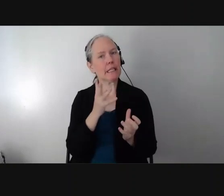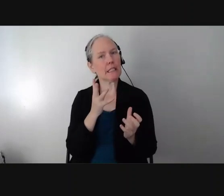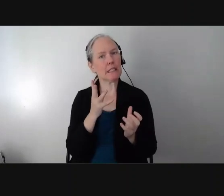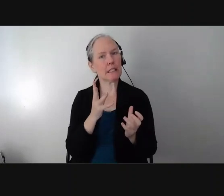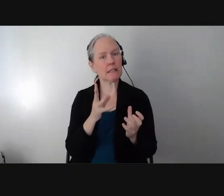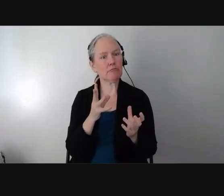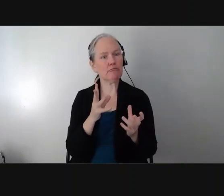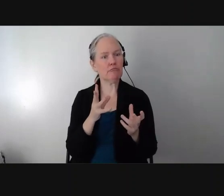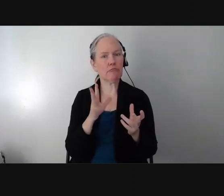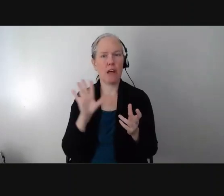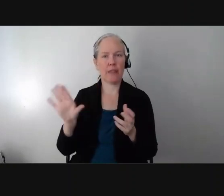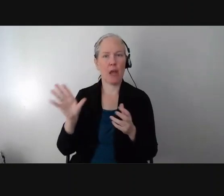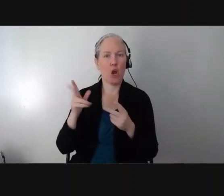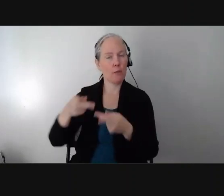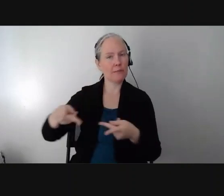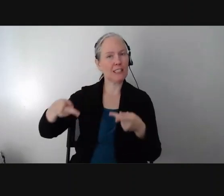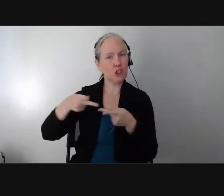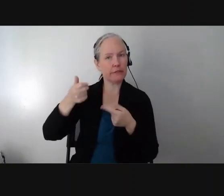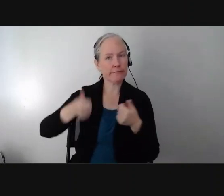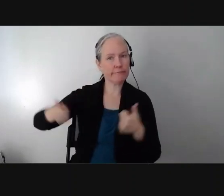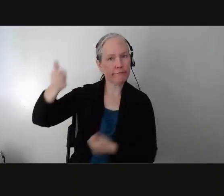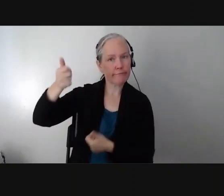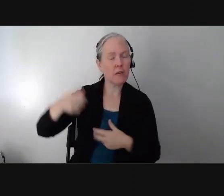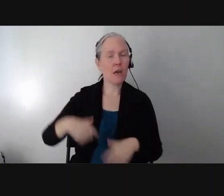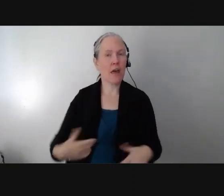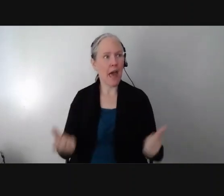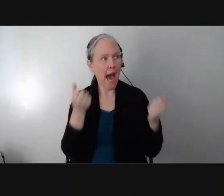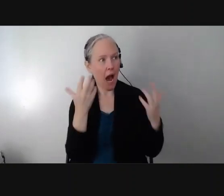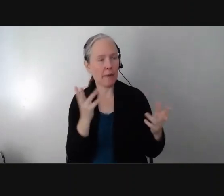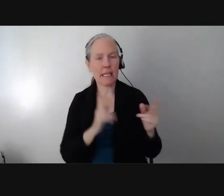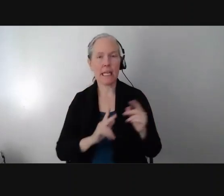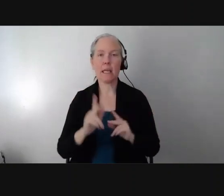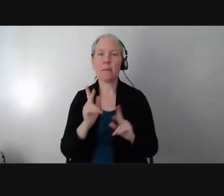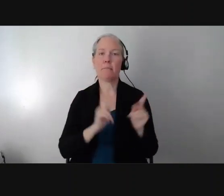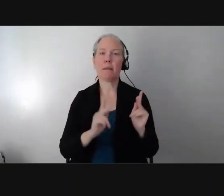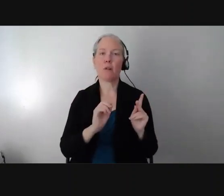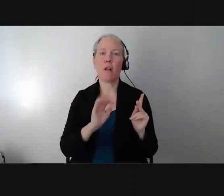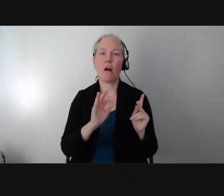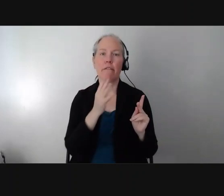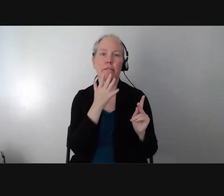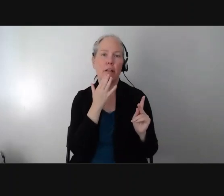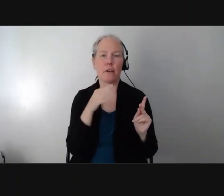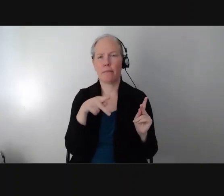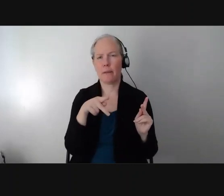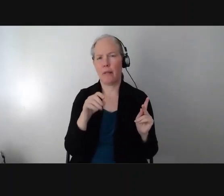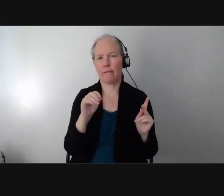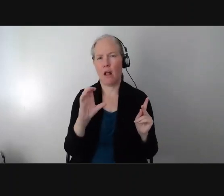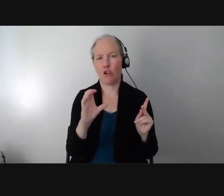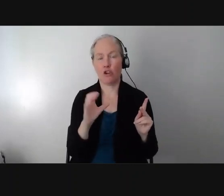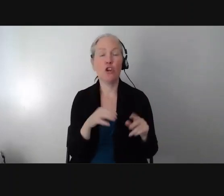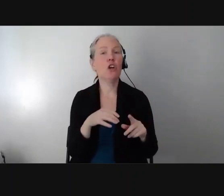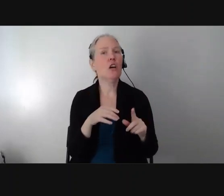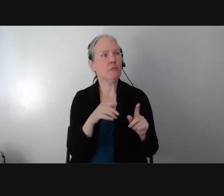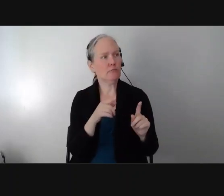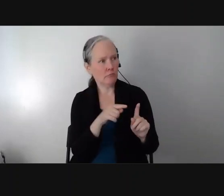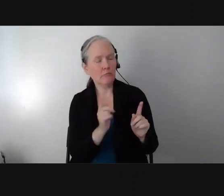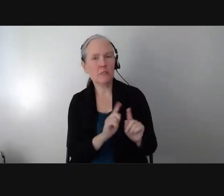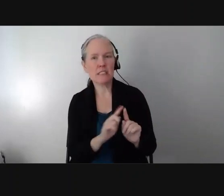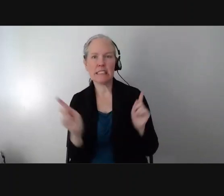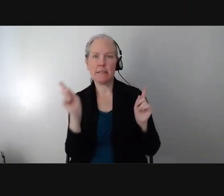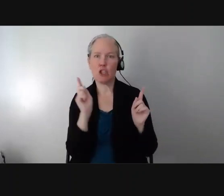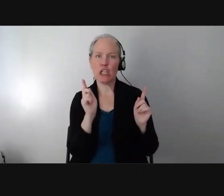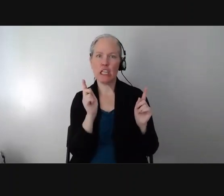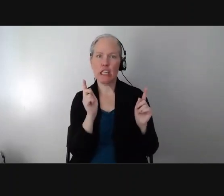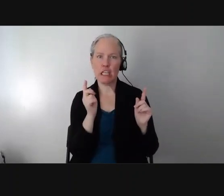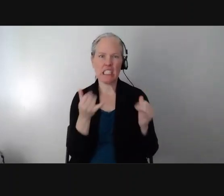today, the number of people of color that have leadership positions at NASA is very different than when I began